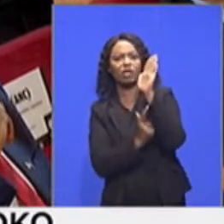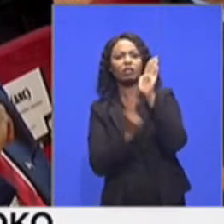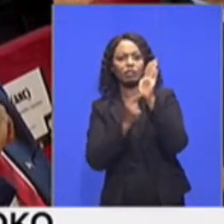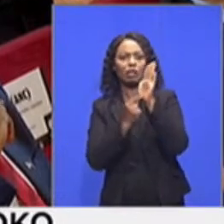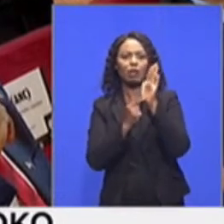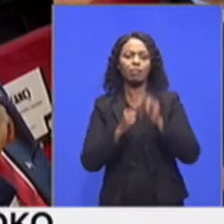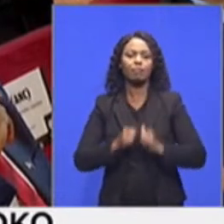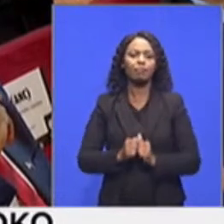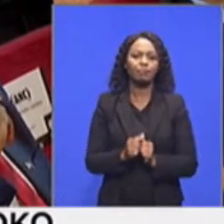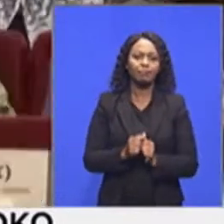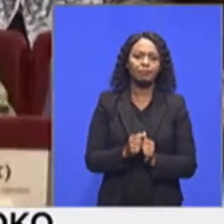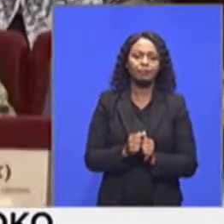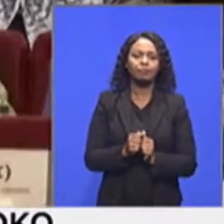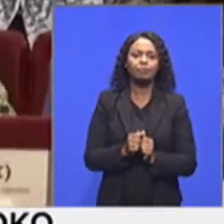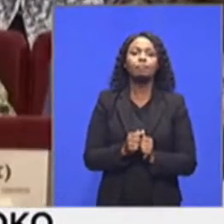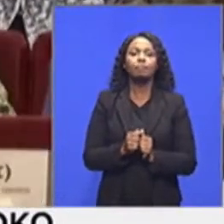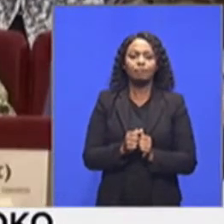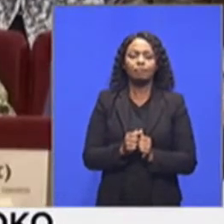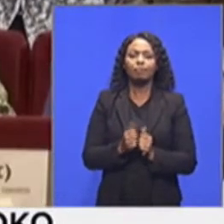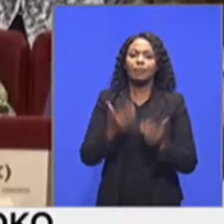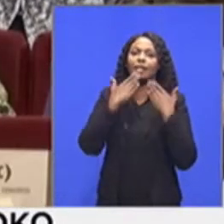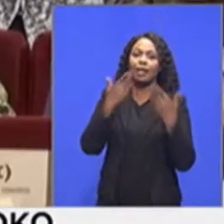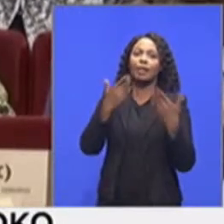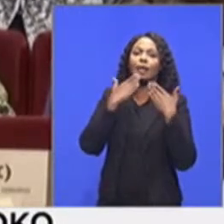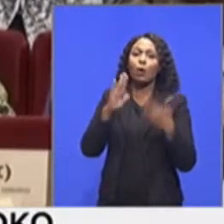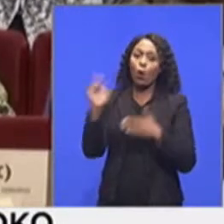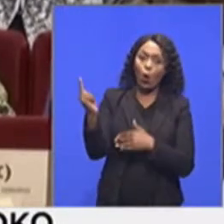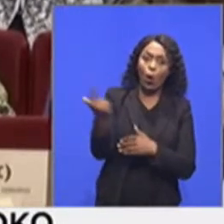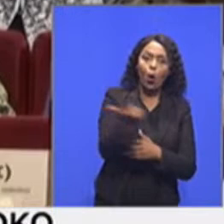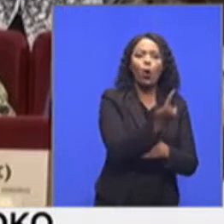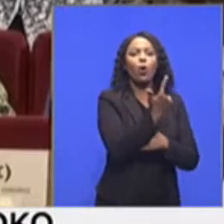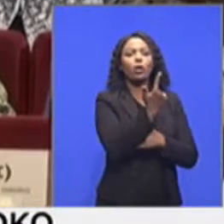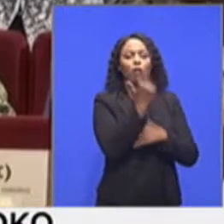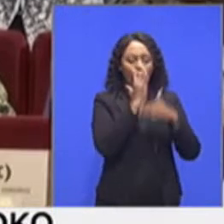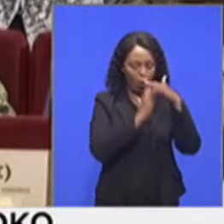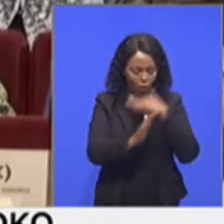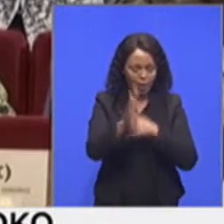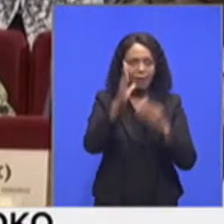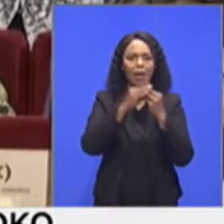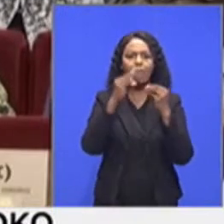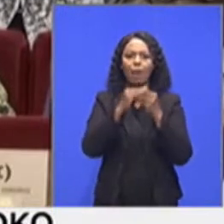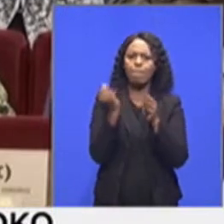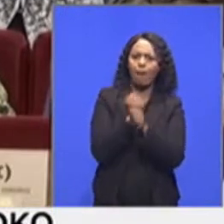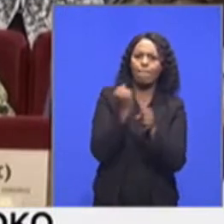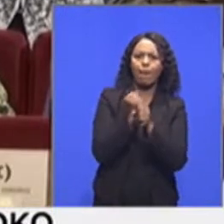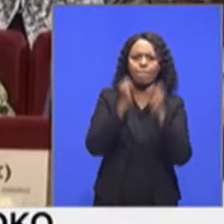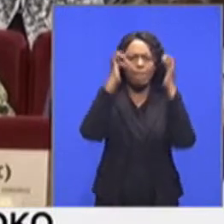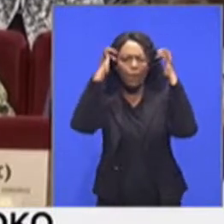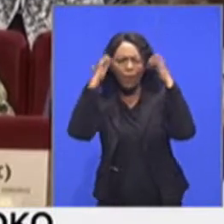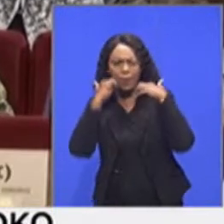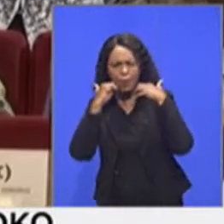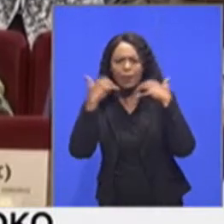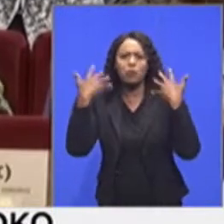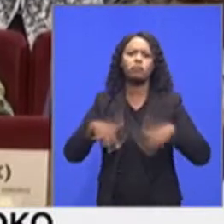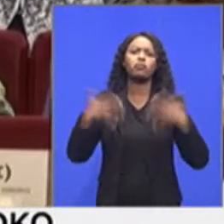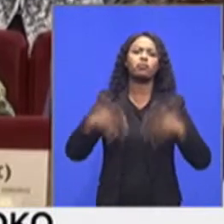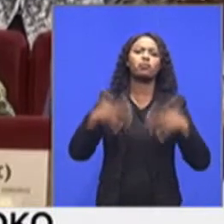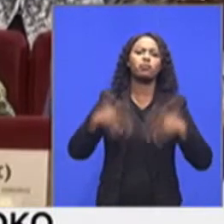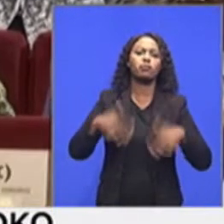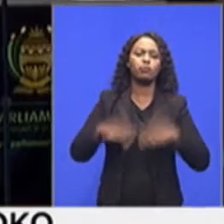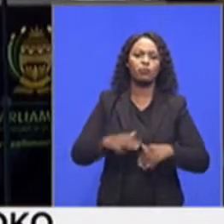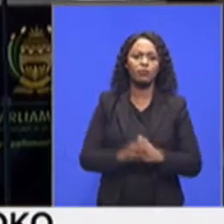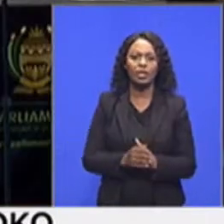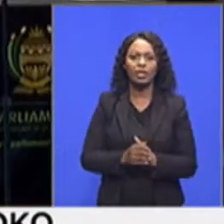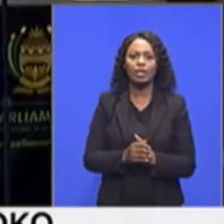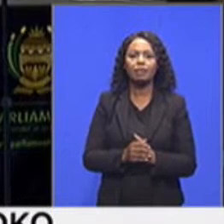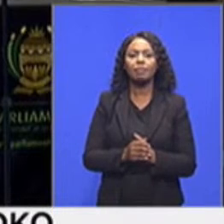processed. We thank all honorable members for the effort they've taken into that. Were it not for that speed, we probably would be